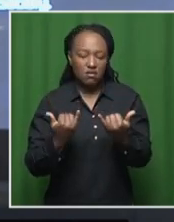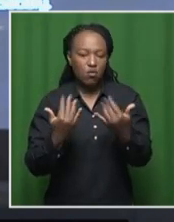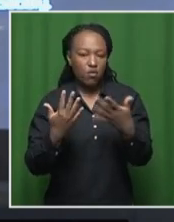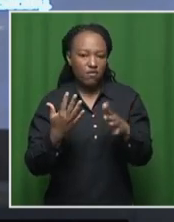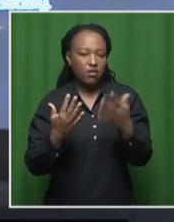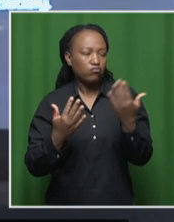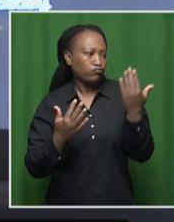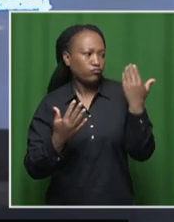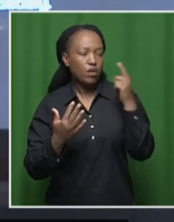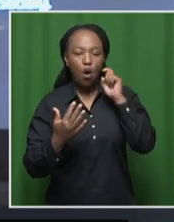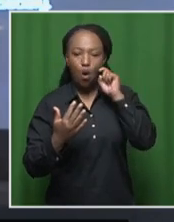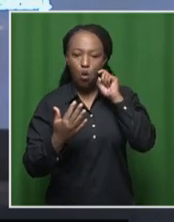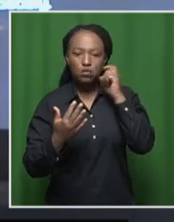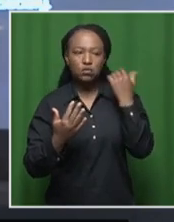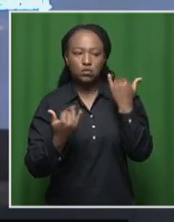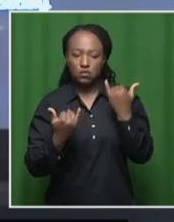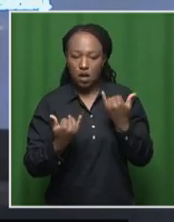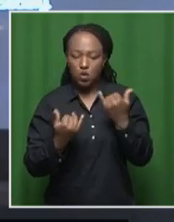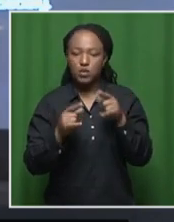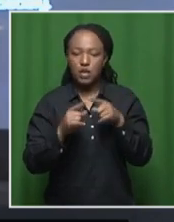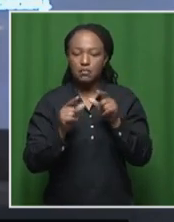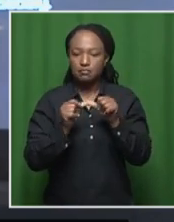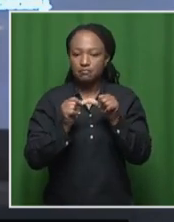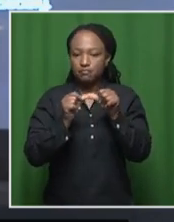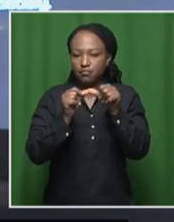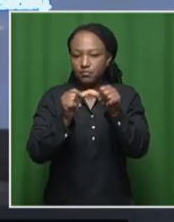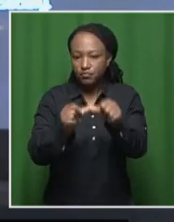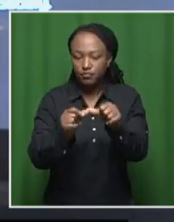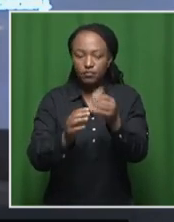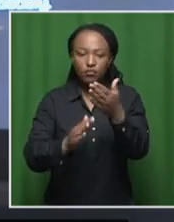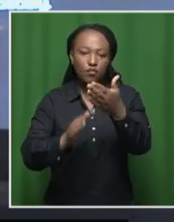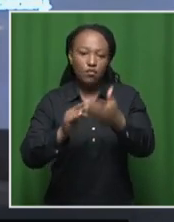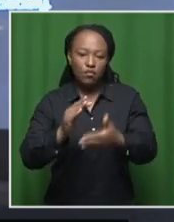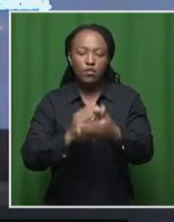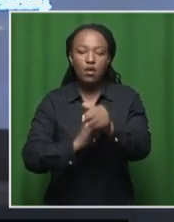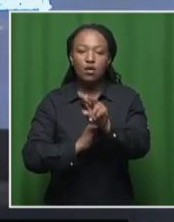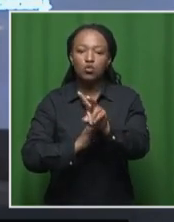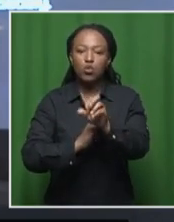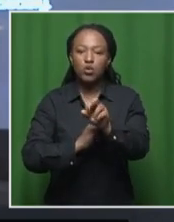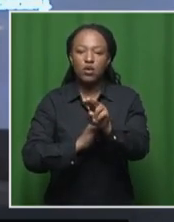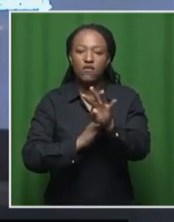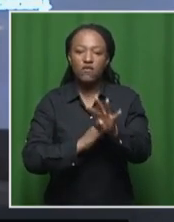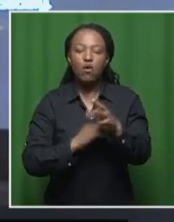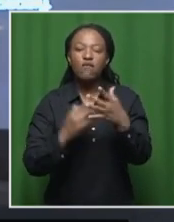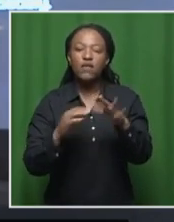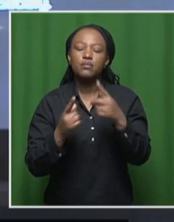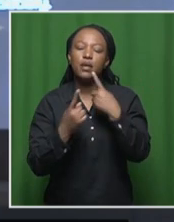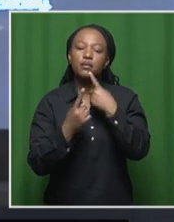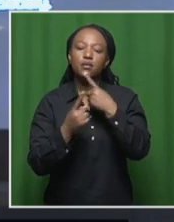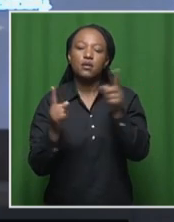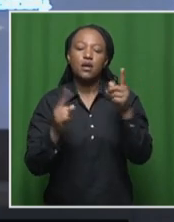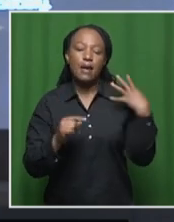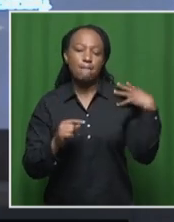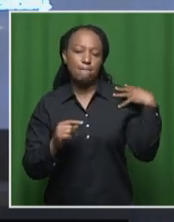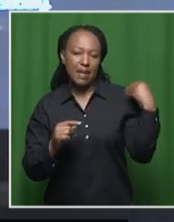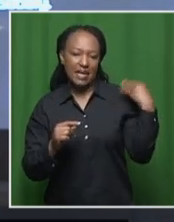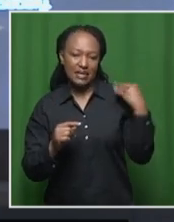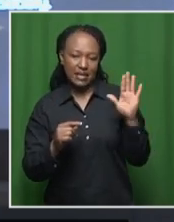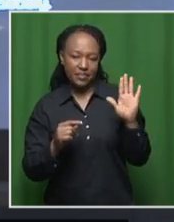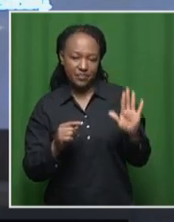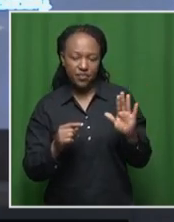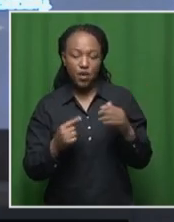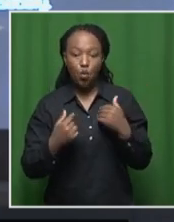will continue to do this until we finish it in 2024, as pronounced by the minister. And secondly, what we do as Sentech